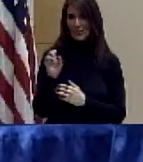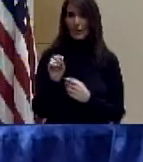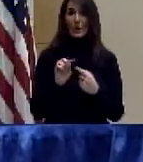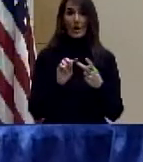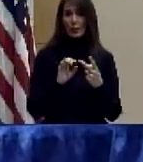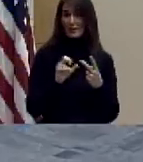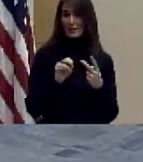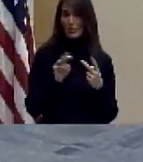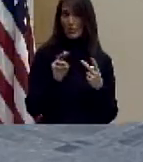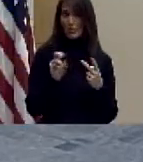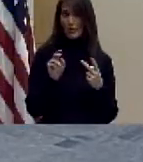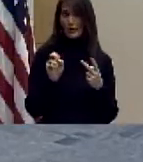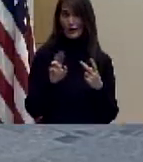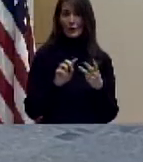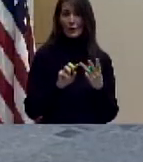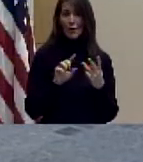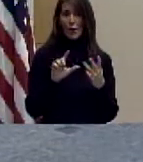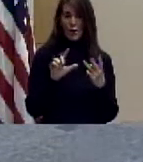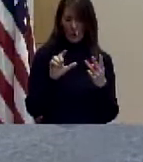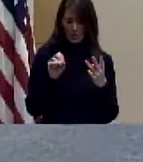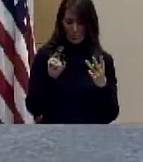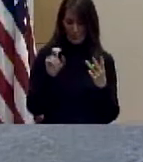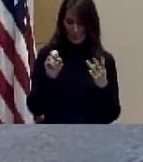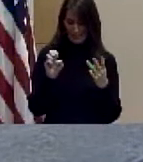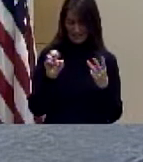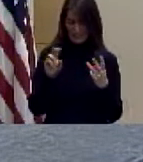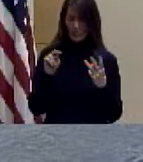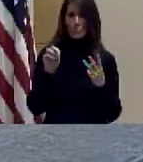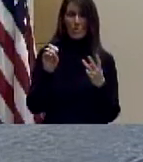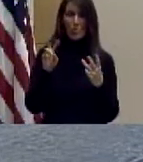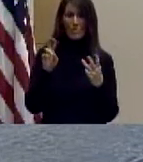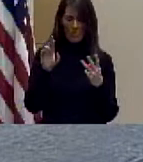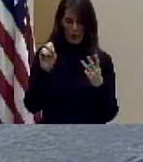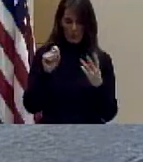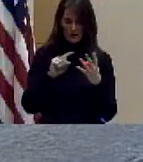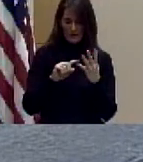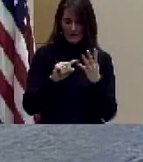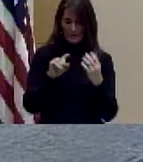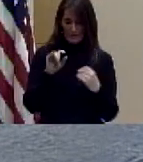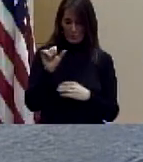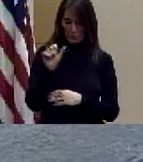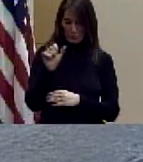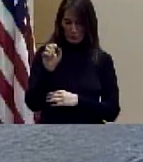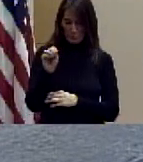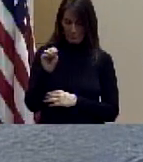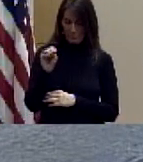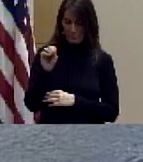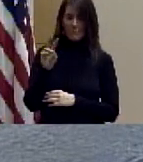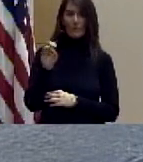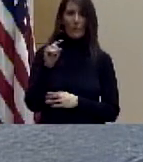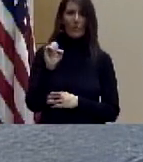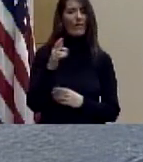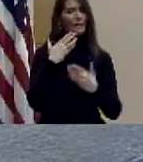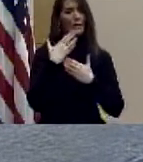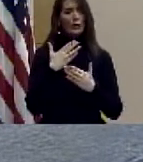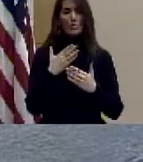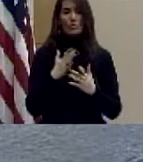Warner, Louise Novros, and Jim Vogel. It's a pleasure working with you. You're a credit to the community. Thank